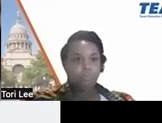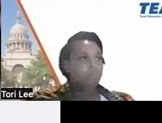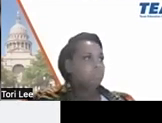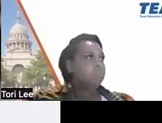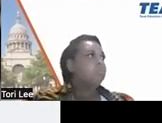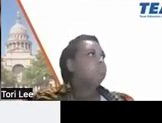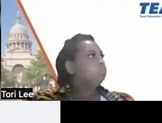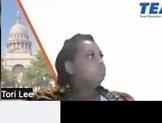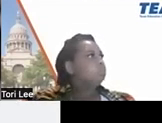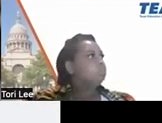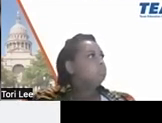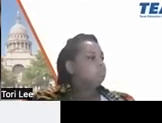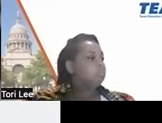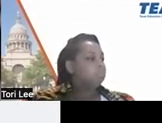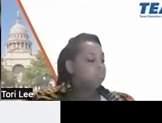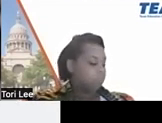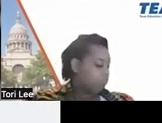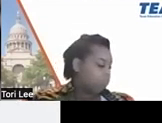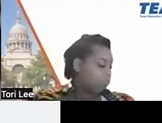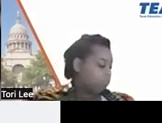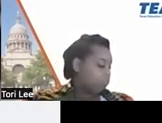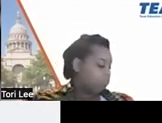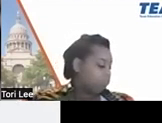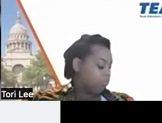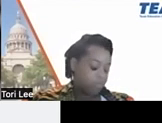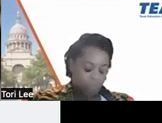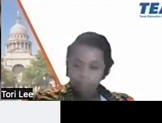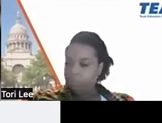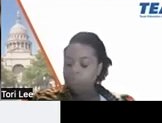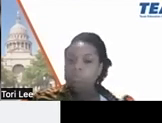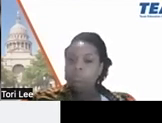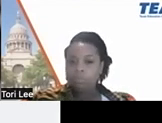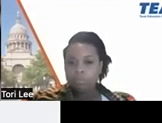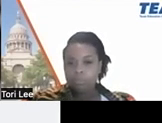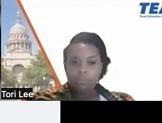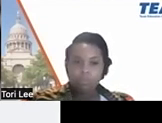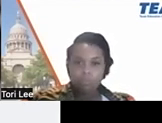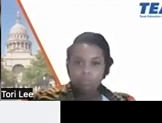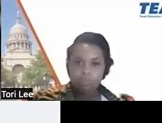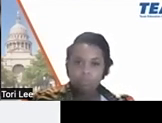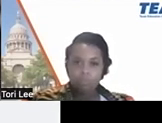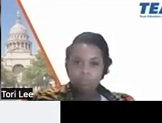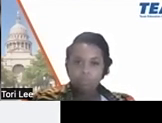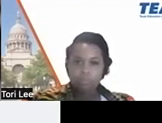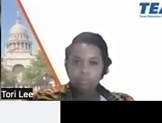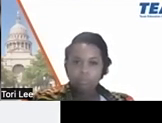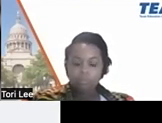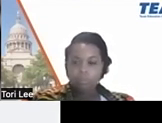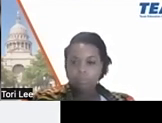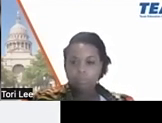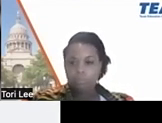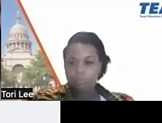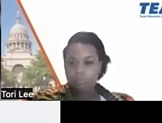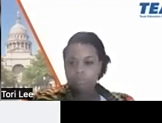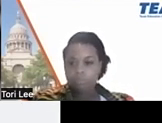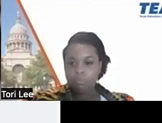Multiple, you know, child care, family, child care, Head Start, public school, like making sure that they're all there, which again, we all know that